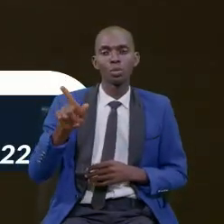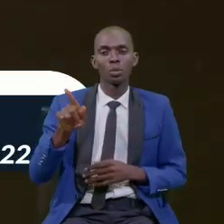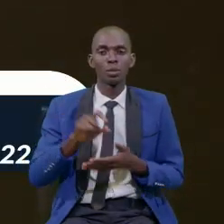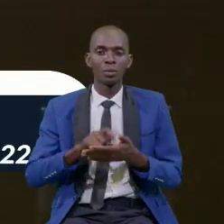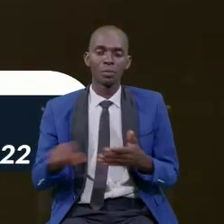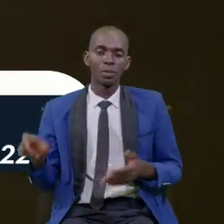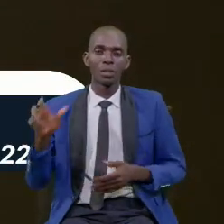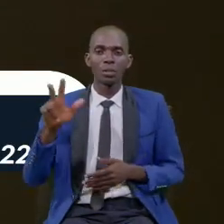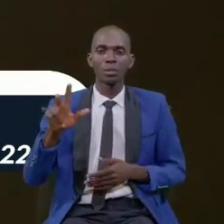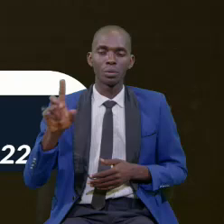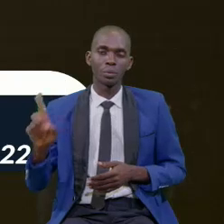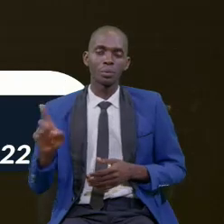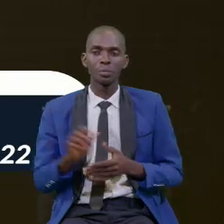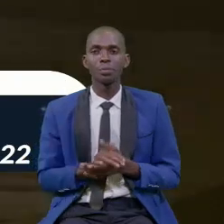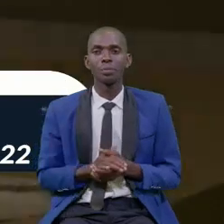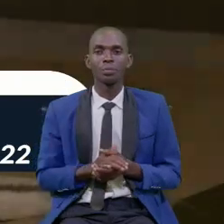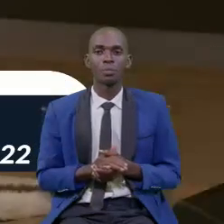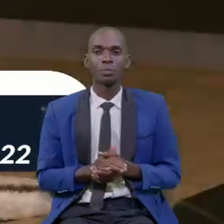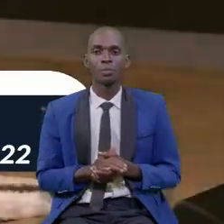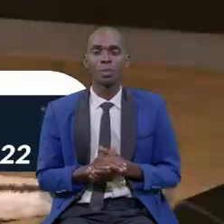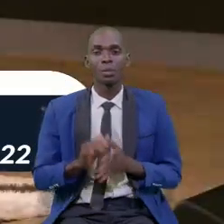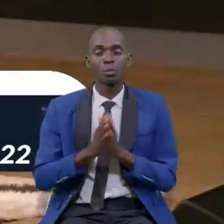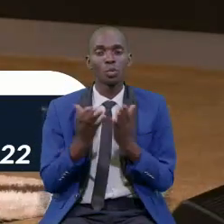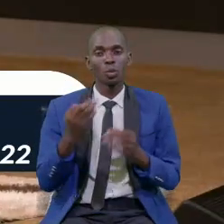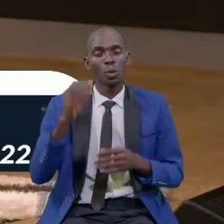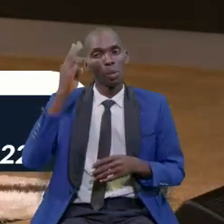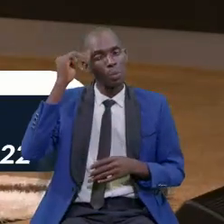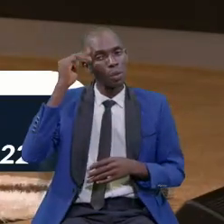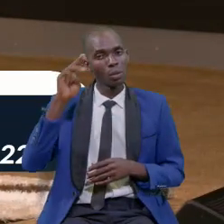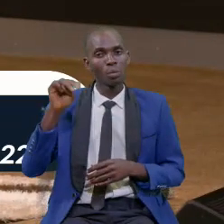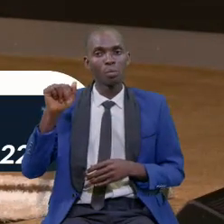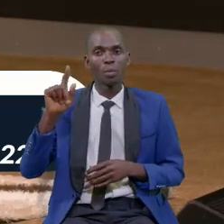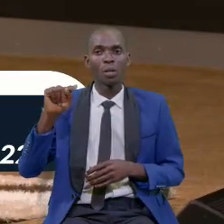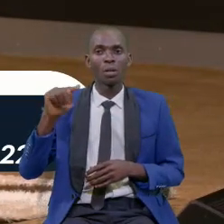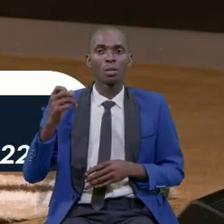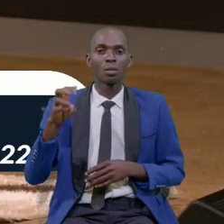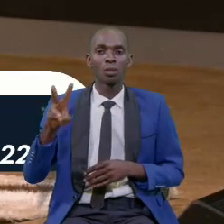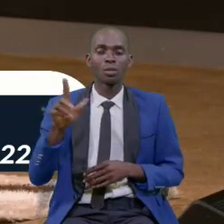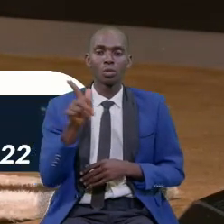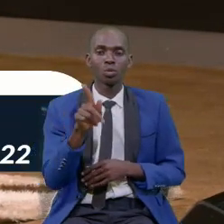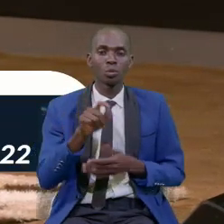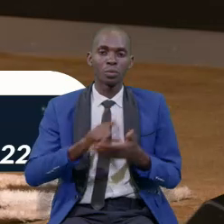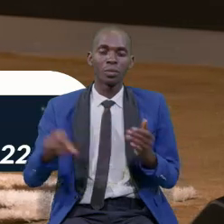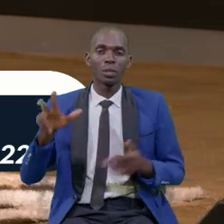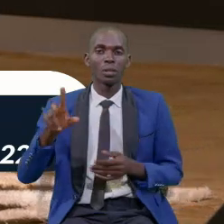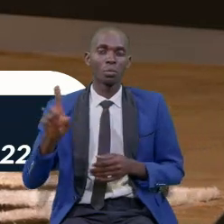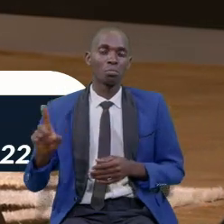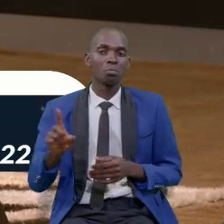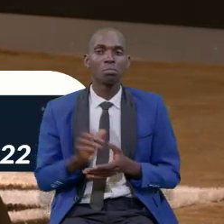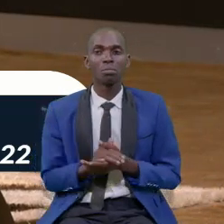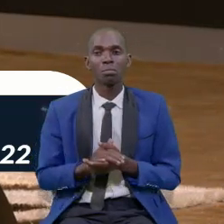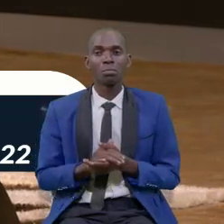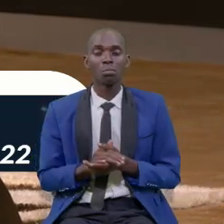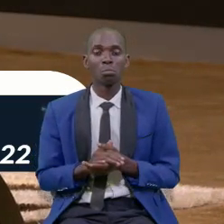reading from verse 31. Matthew chapter 21, verse 31. Whether